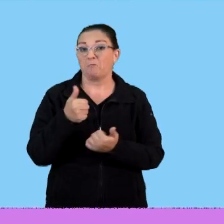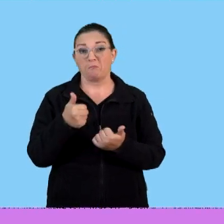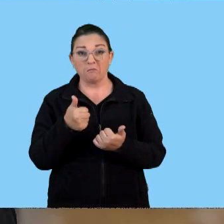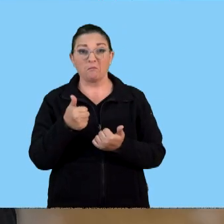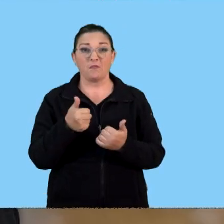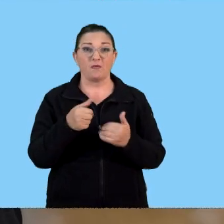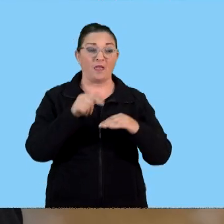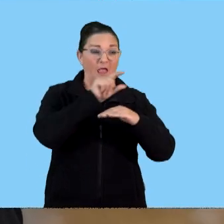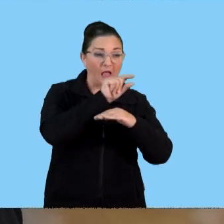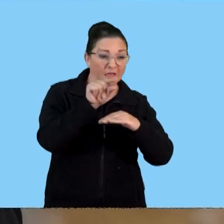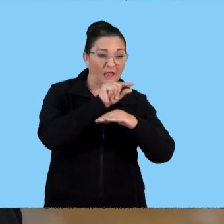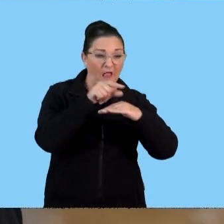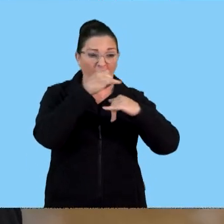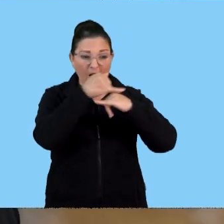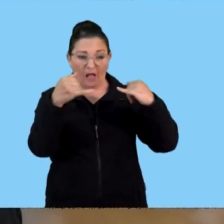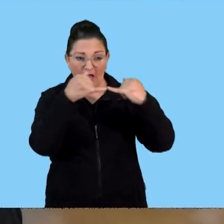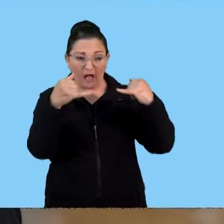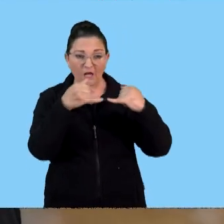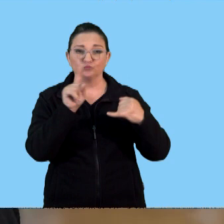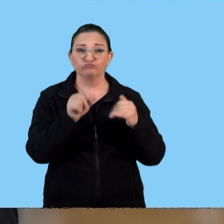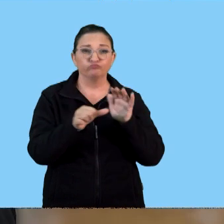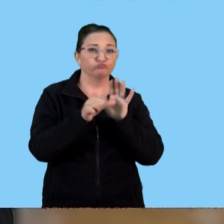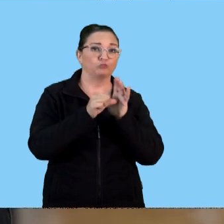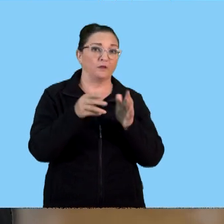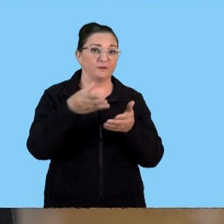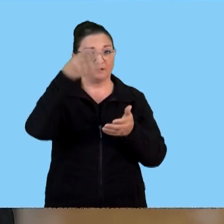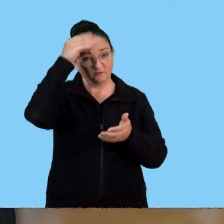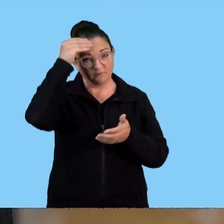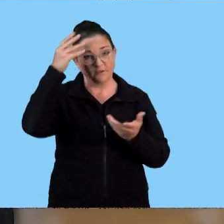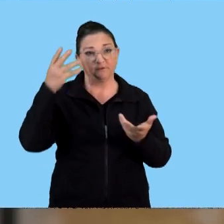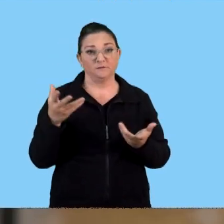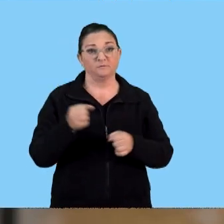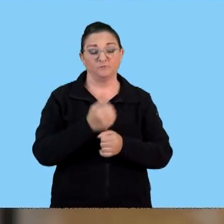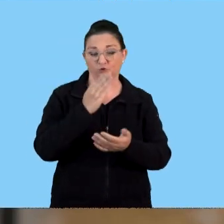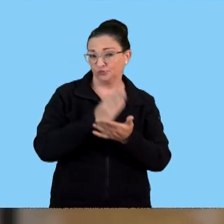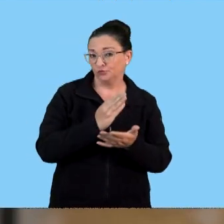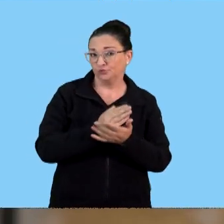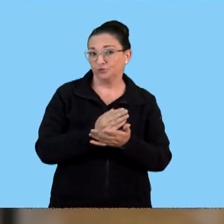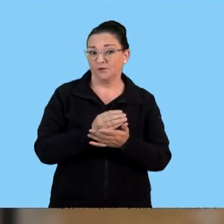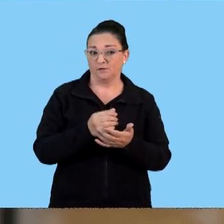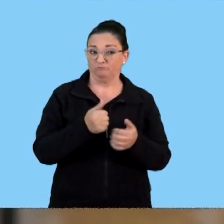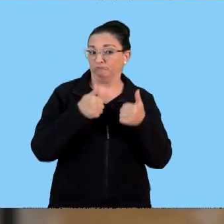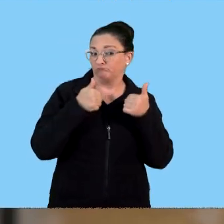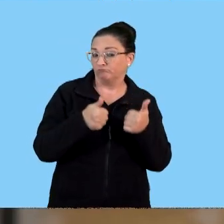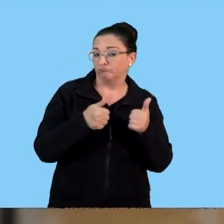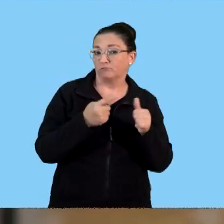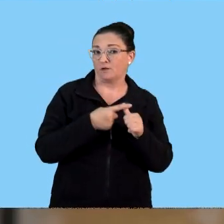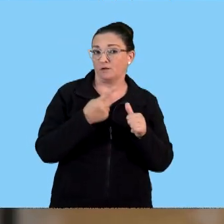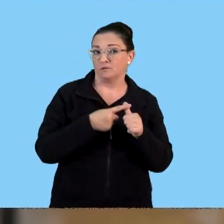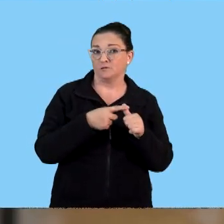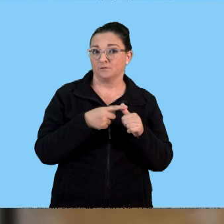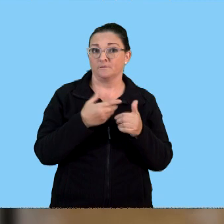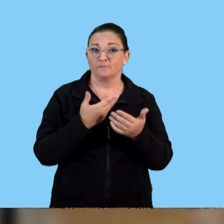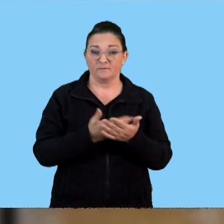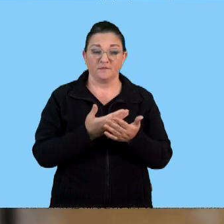question. Make sure that you underline, that you highlight, that you encircle the important information, and then make sure you arrive at the correct